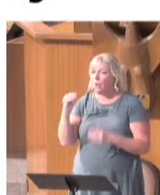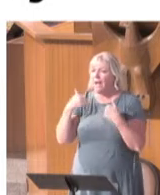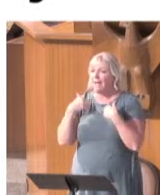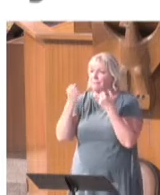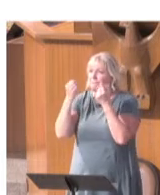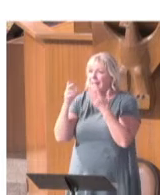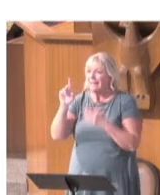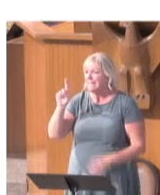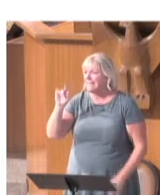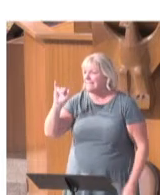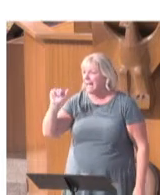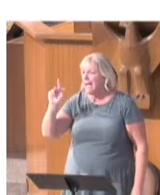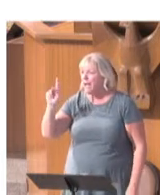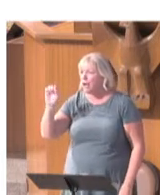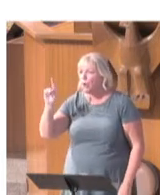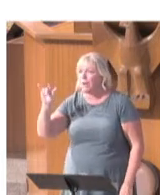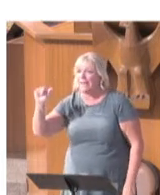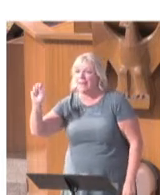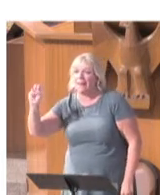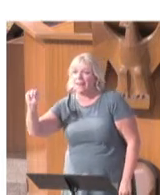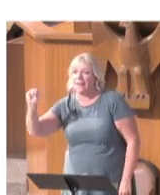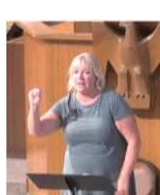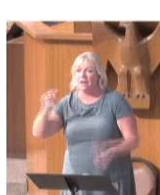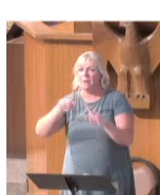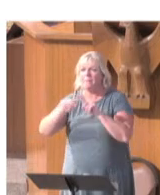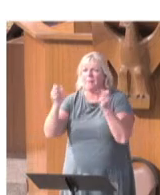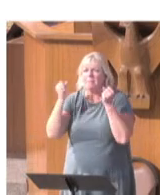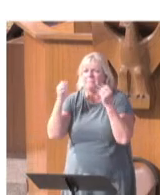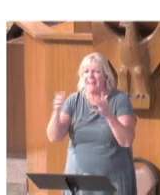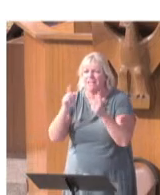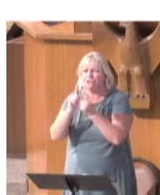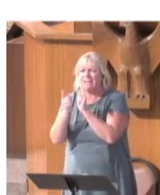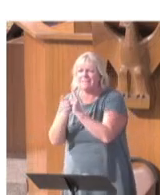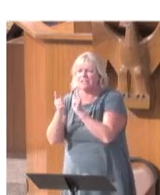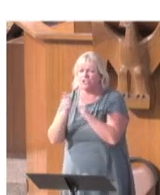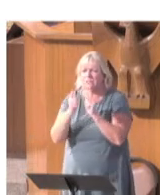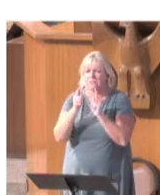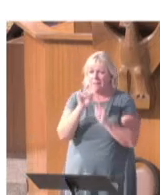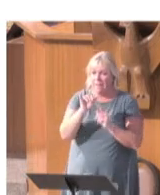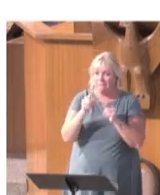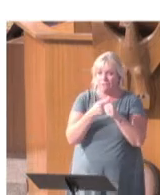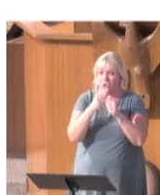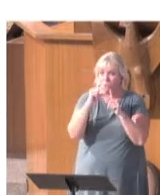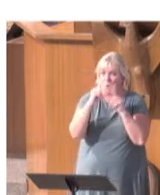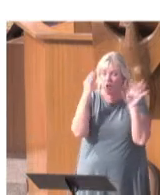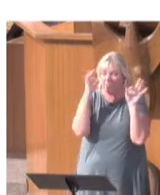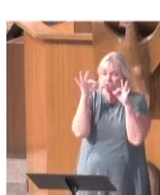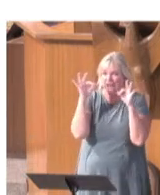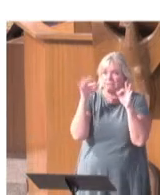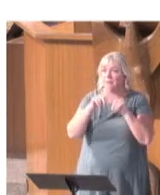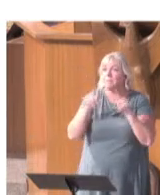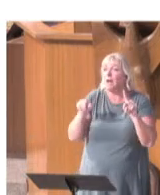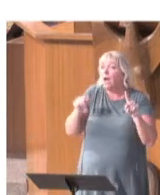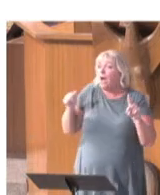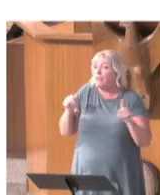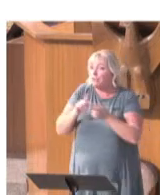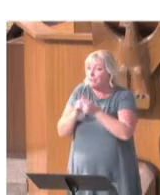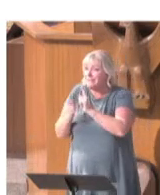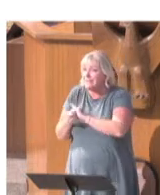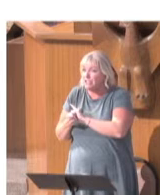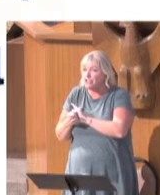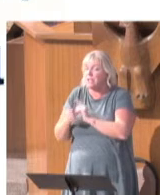diakonion. Again, most translations turn persipeo into distracted, but another translation